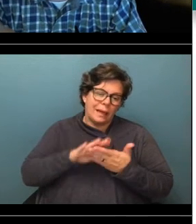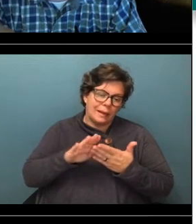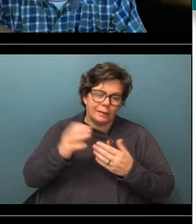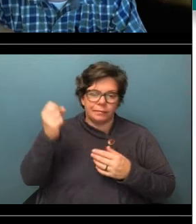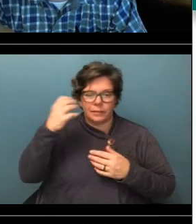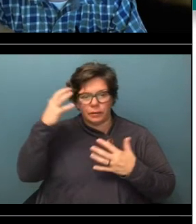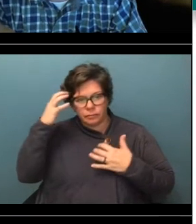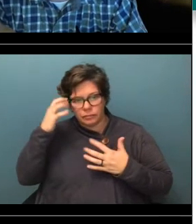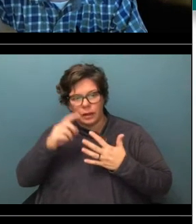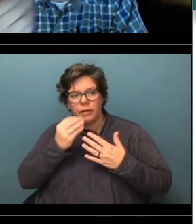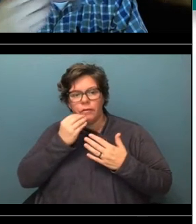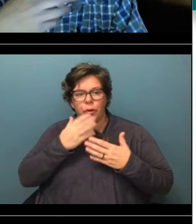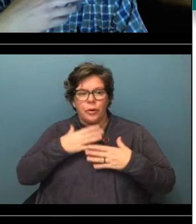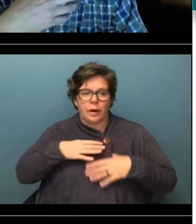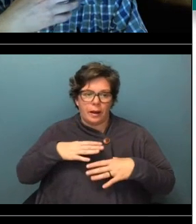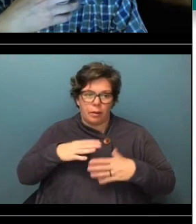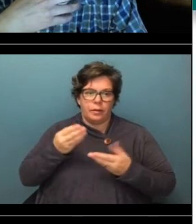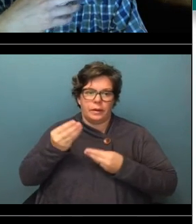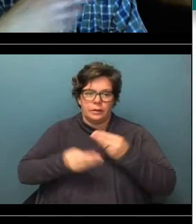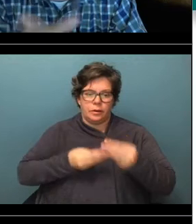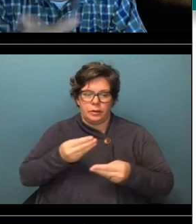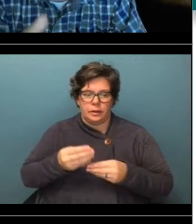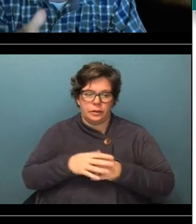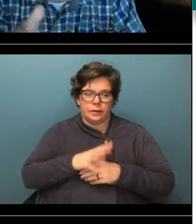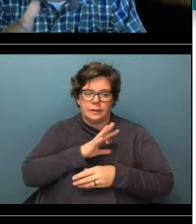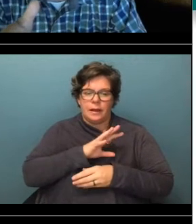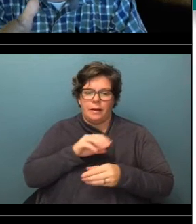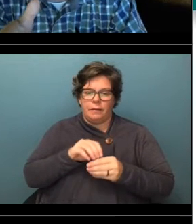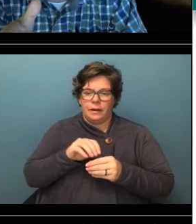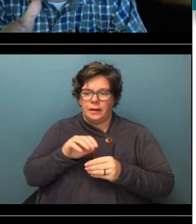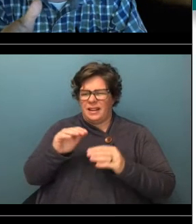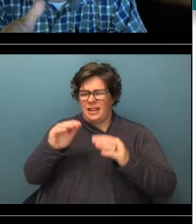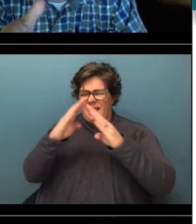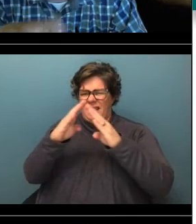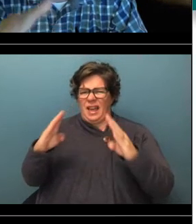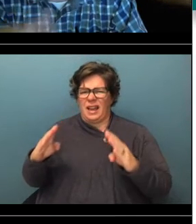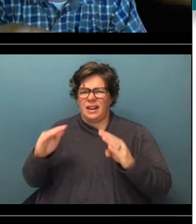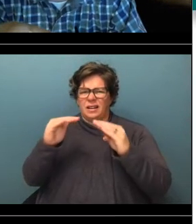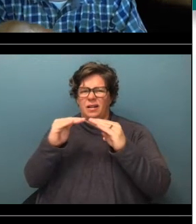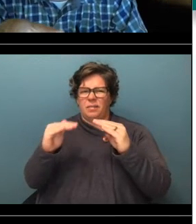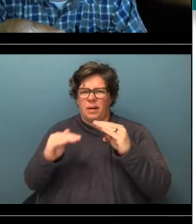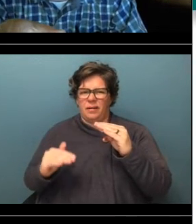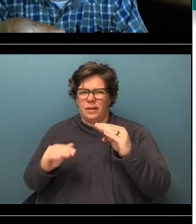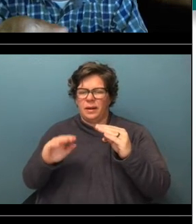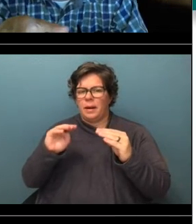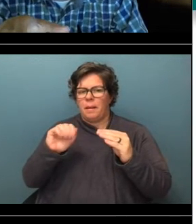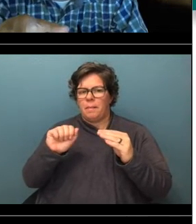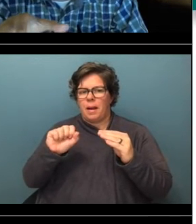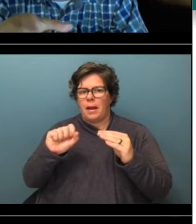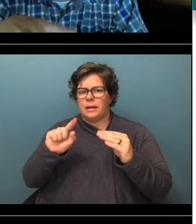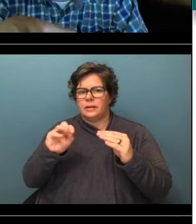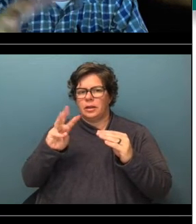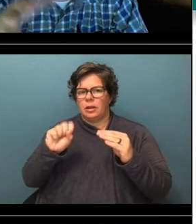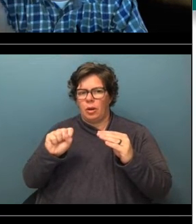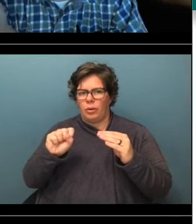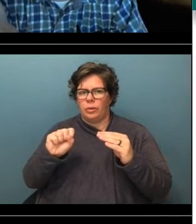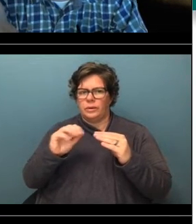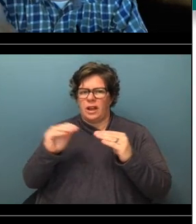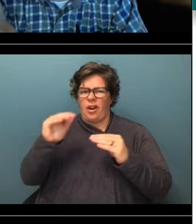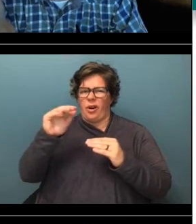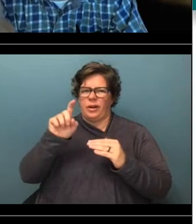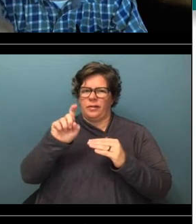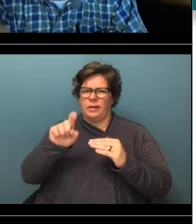and clothing donations. I have included Maslow's hierarchy of needs because I feel it is important to conceptualize and demonstrate how basic human